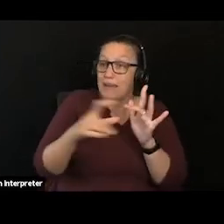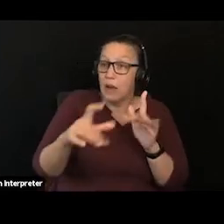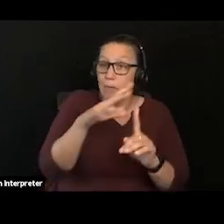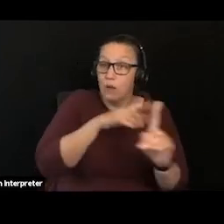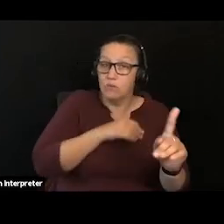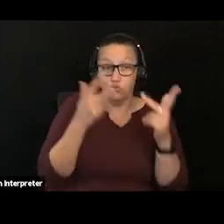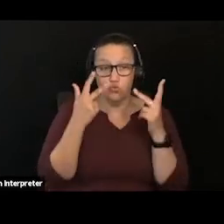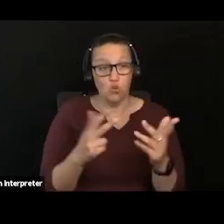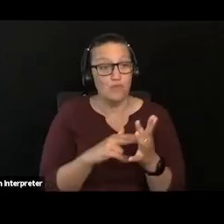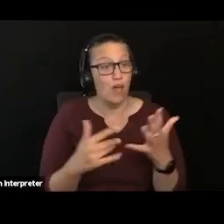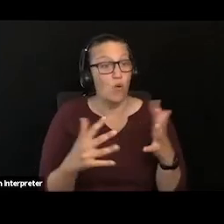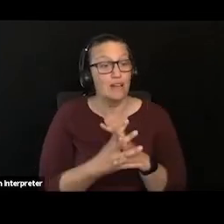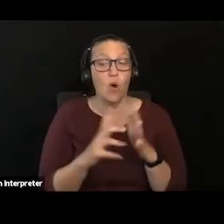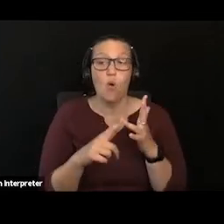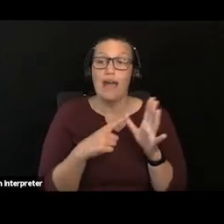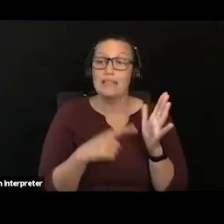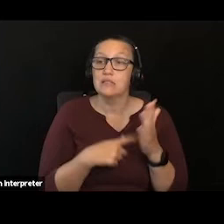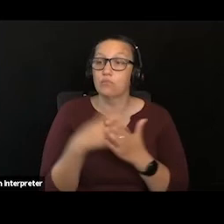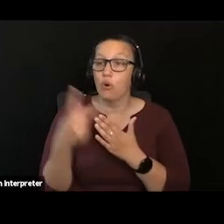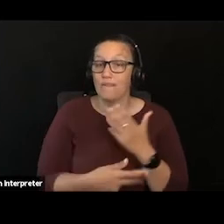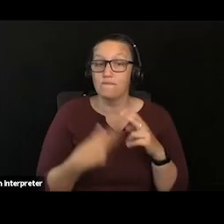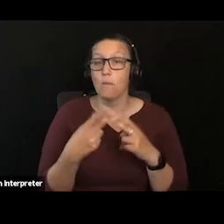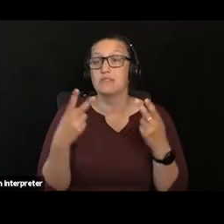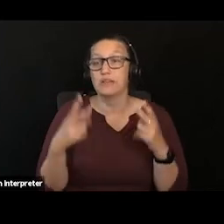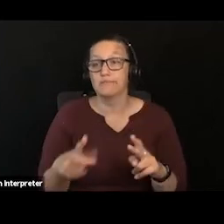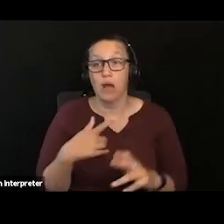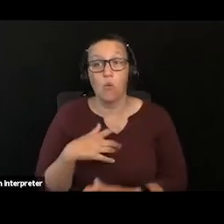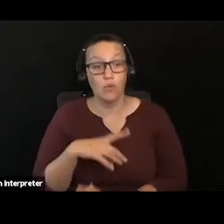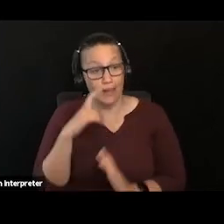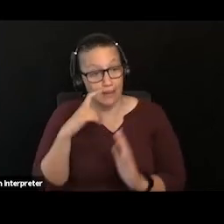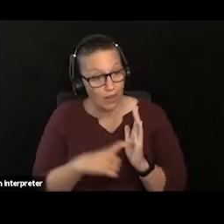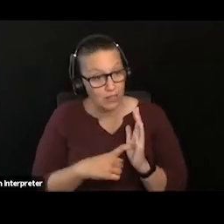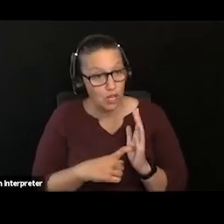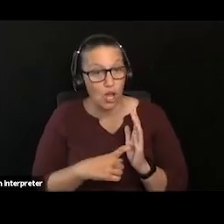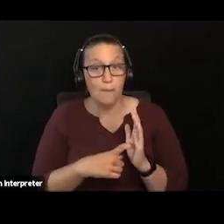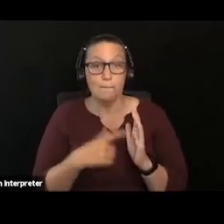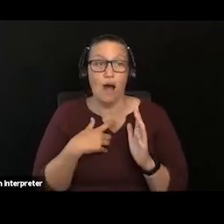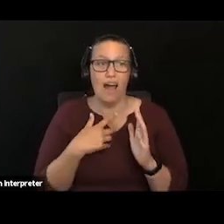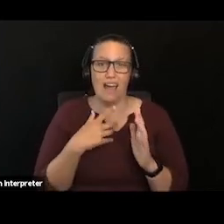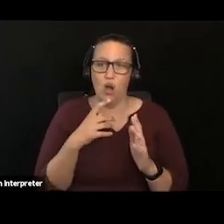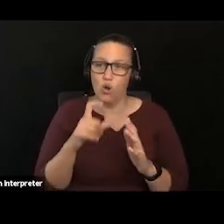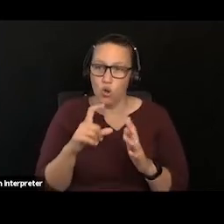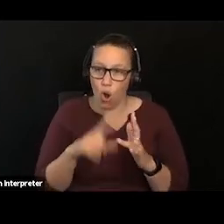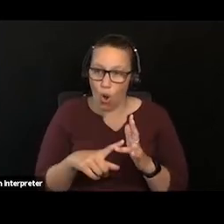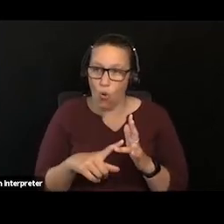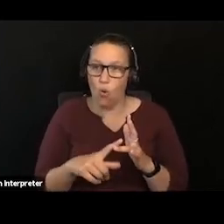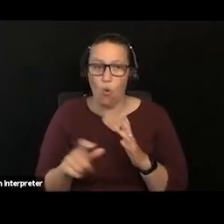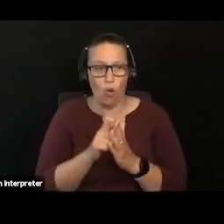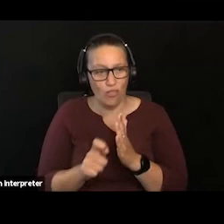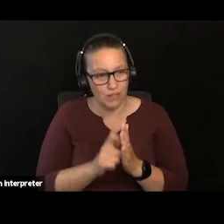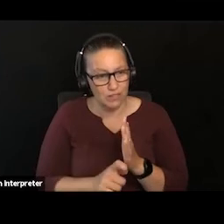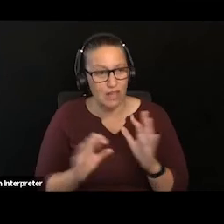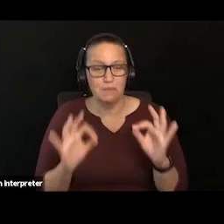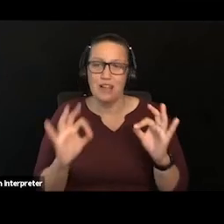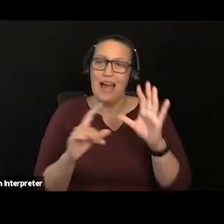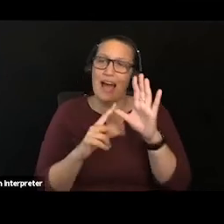OAT program on mortality. I'd like to acknowledge my co-authors at UCSD, in particular Antoine Chaillon, who carried out all of the modeling